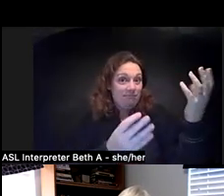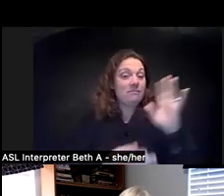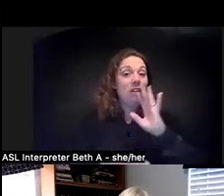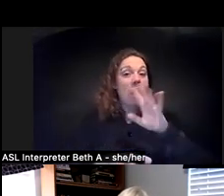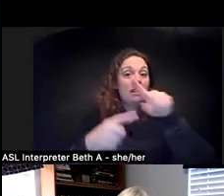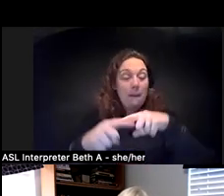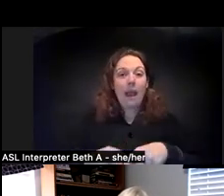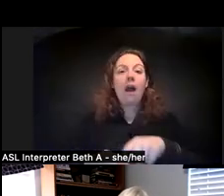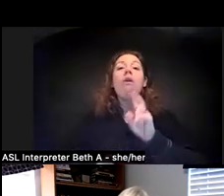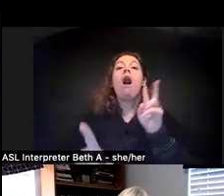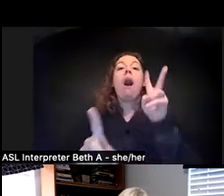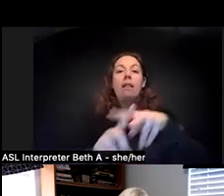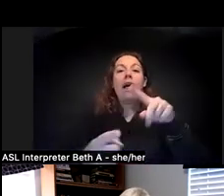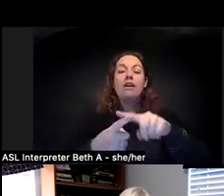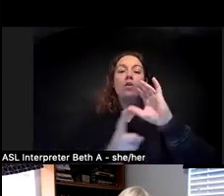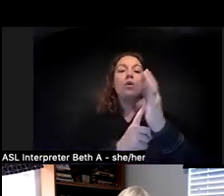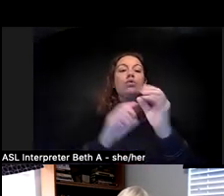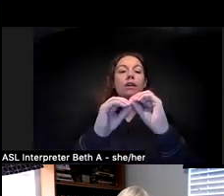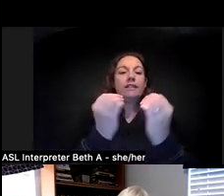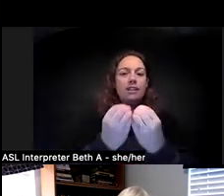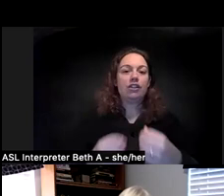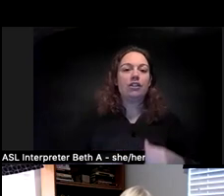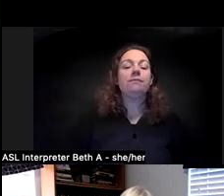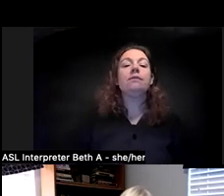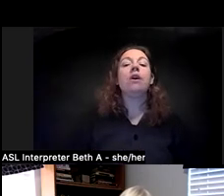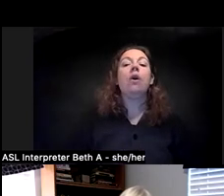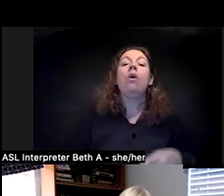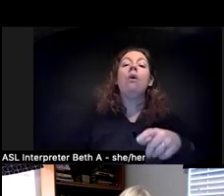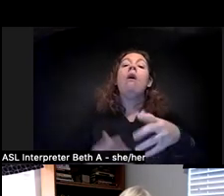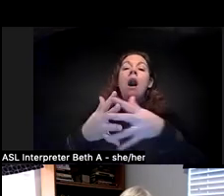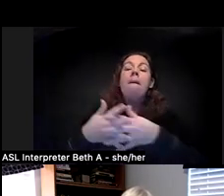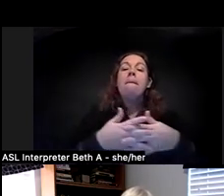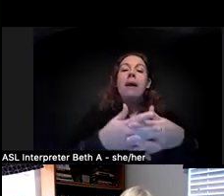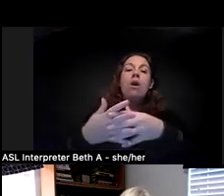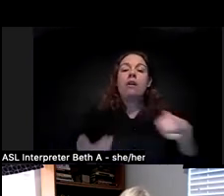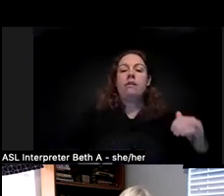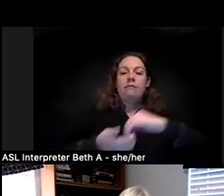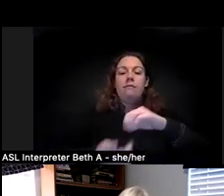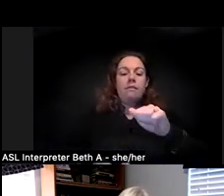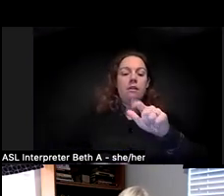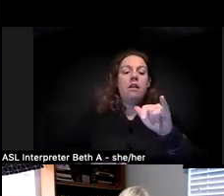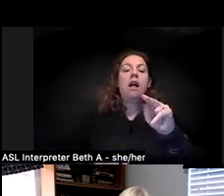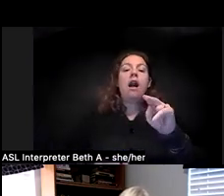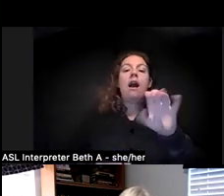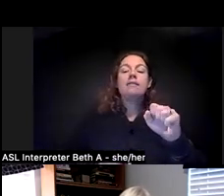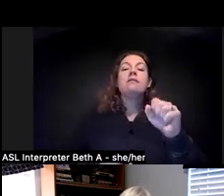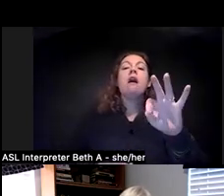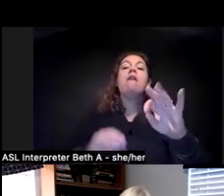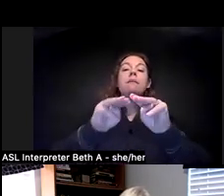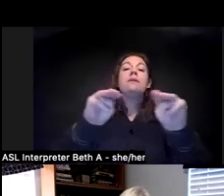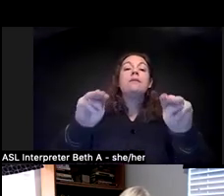The American Alliance of Museums put out a DEAI, Diversity,